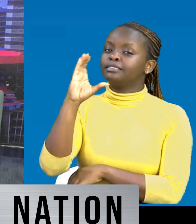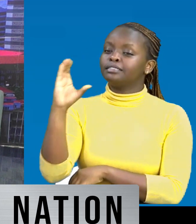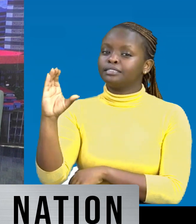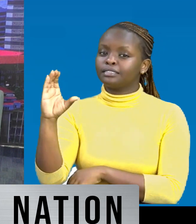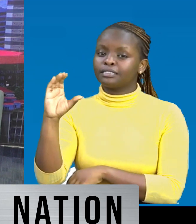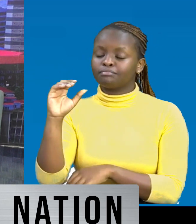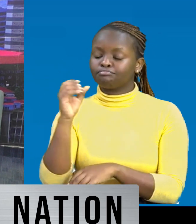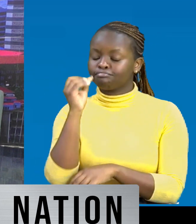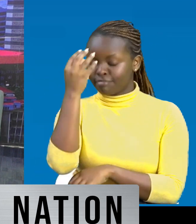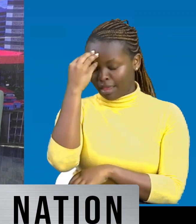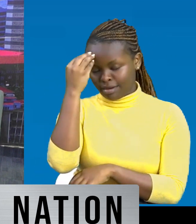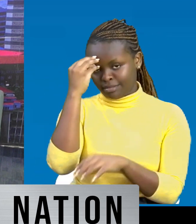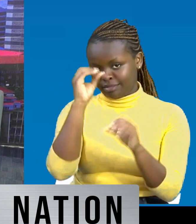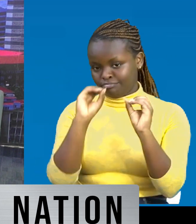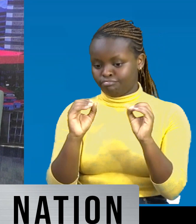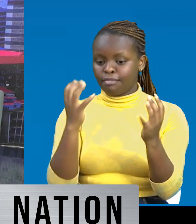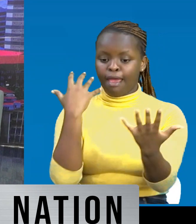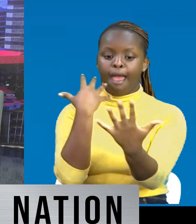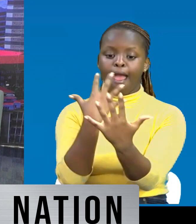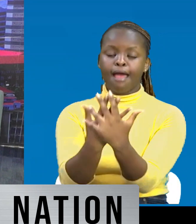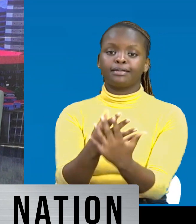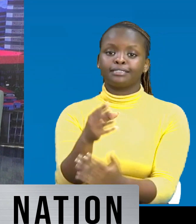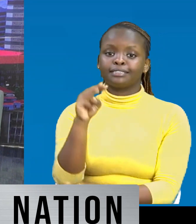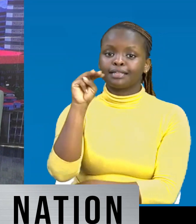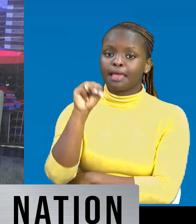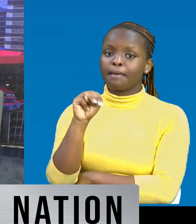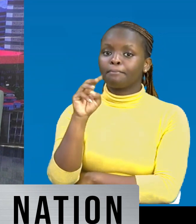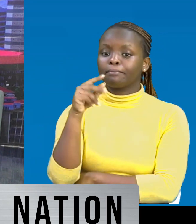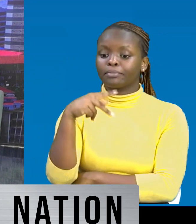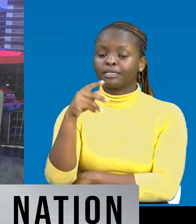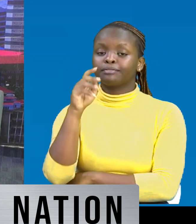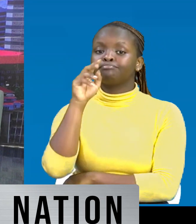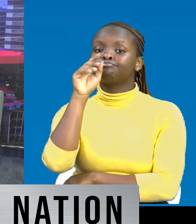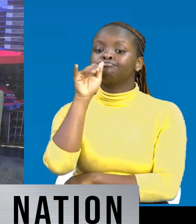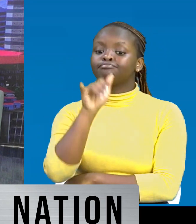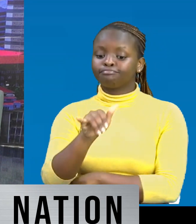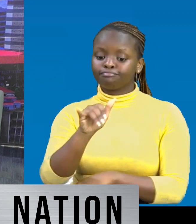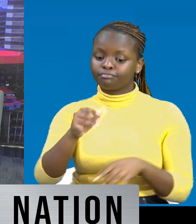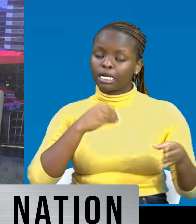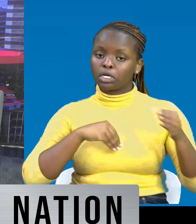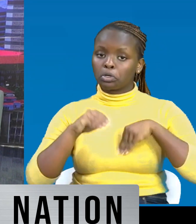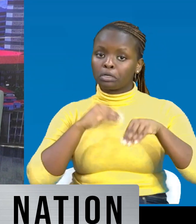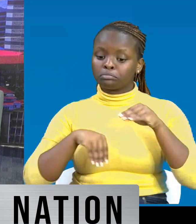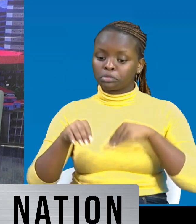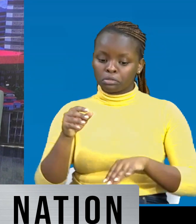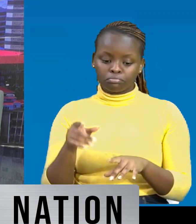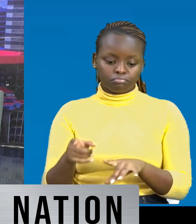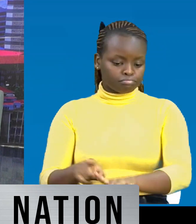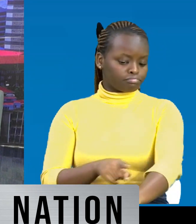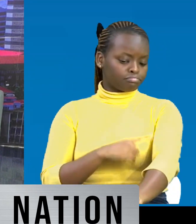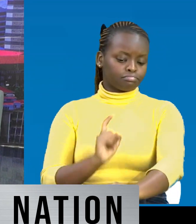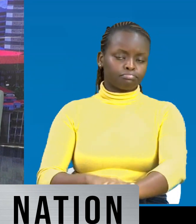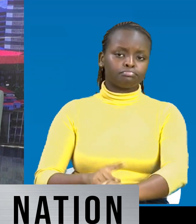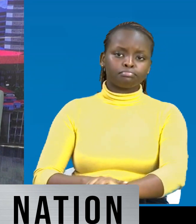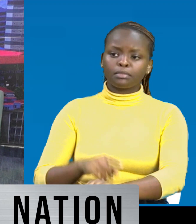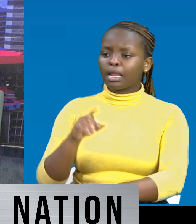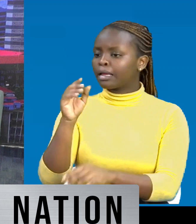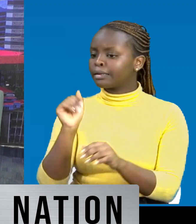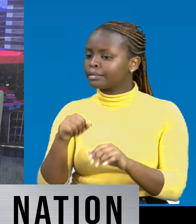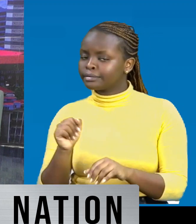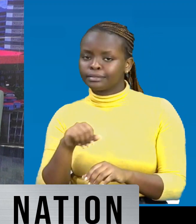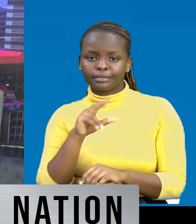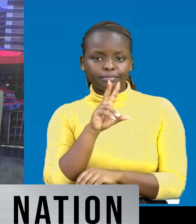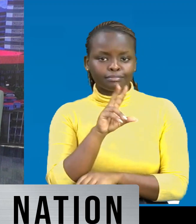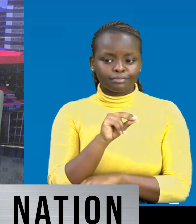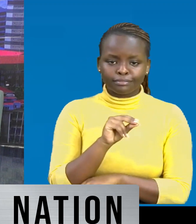parliament and ask him, because that is corruption, Jonah. They should not take time and start telling us, oh yes, no. This